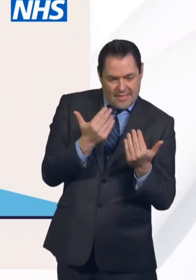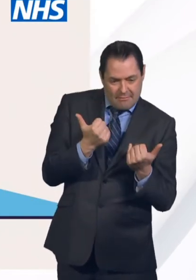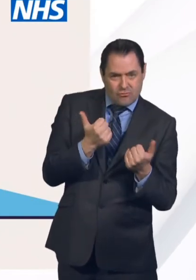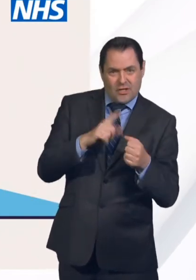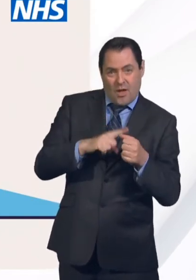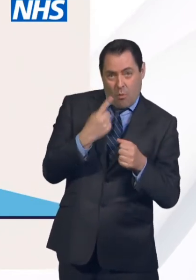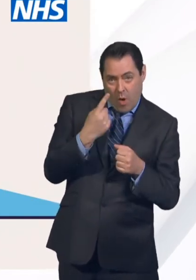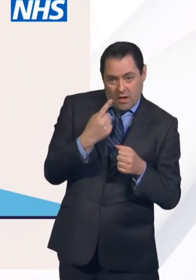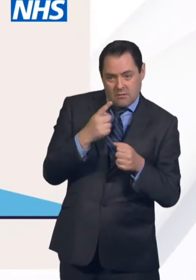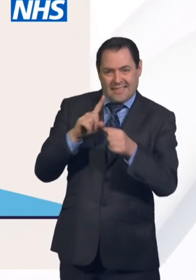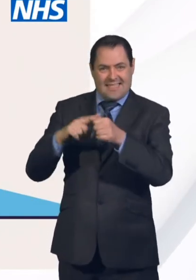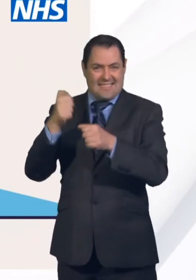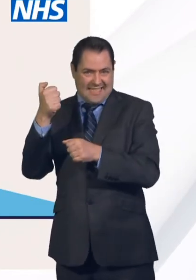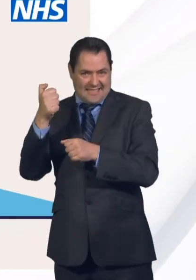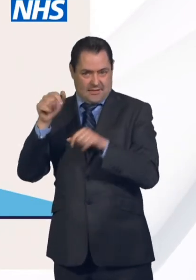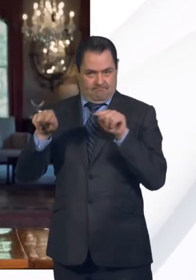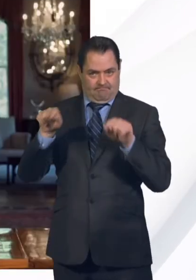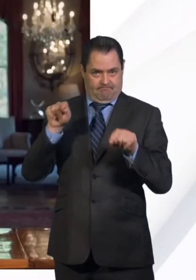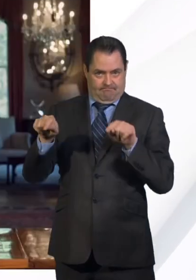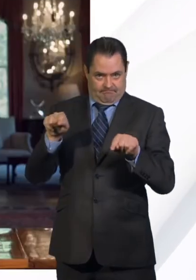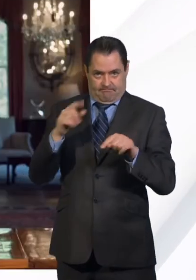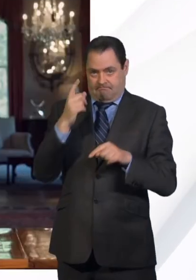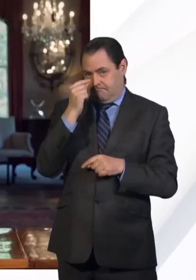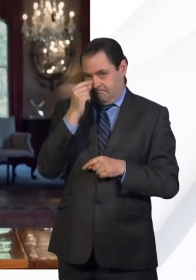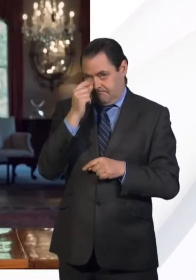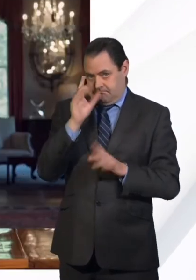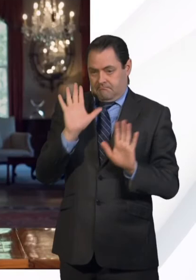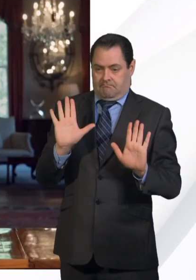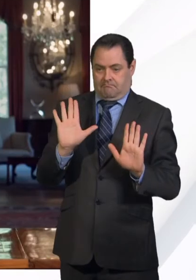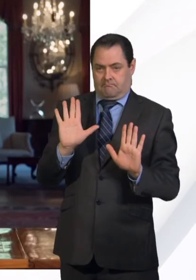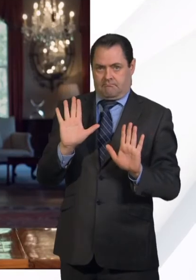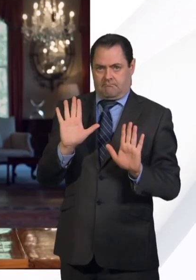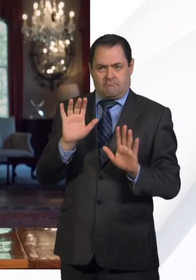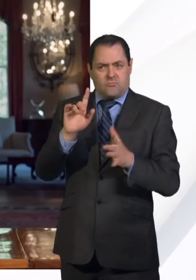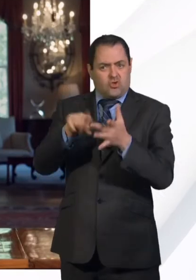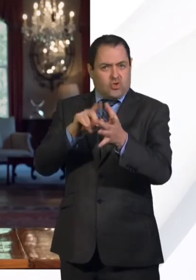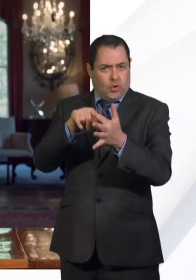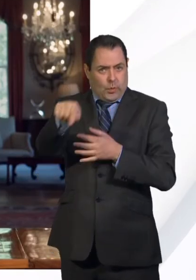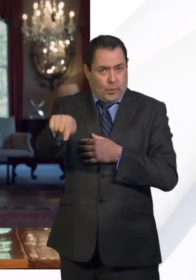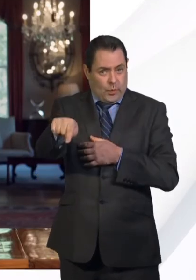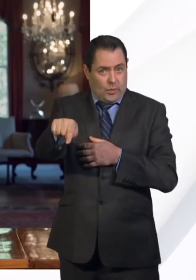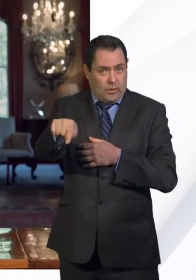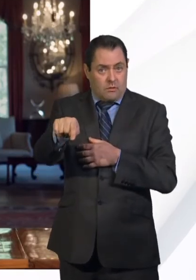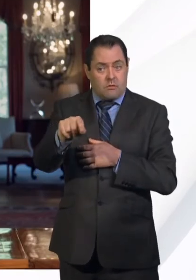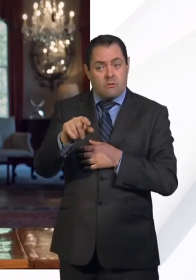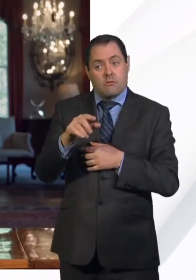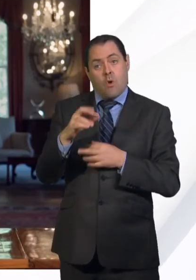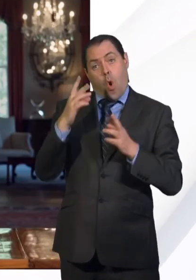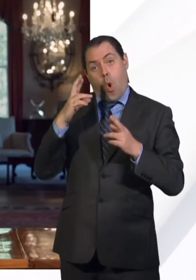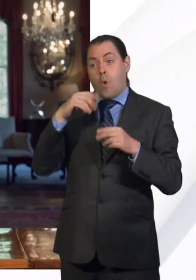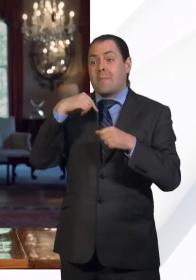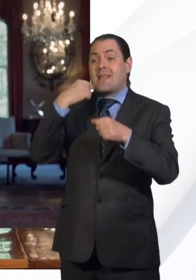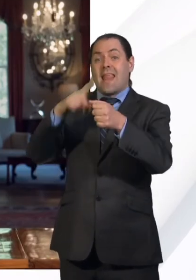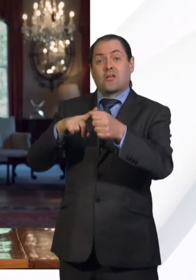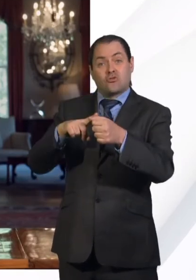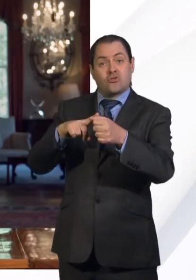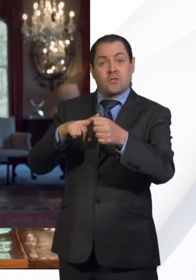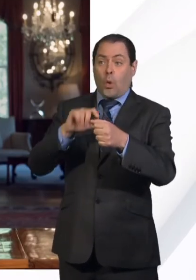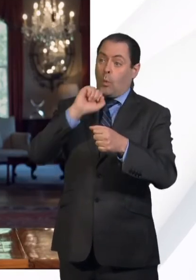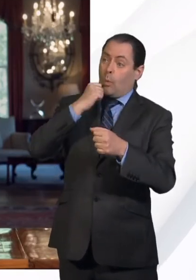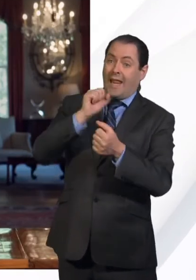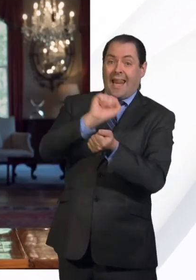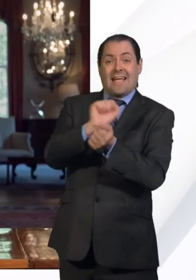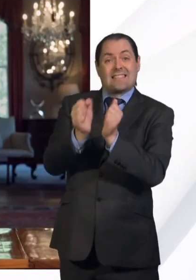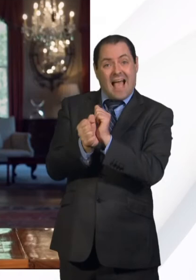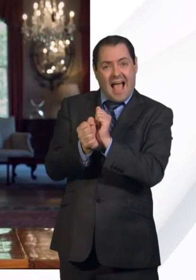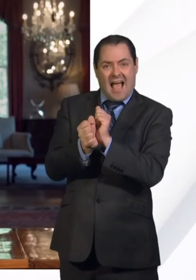1 and year 6. Our ambition is that secondary pupils facing exams next year will get at least